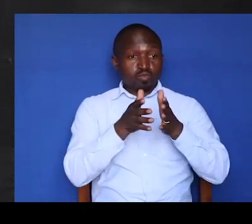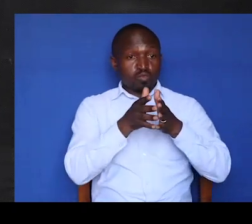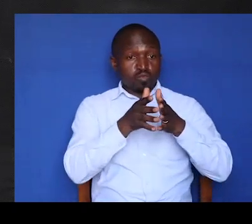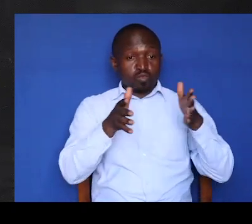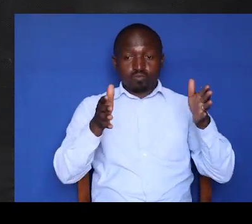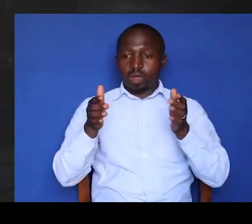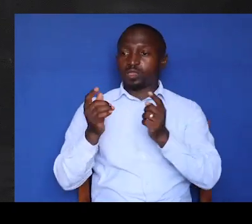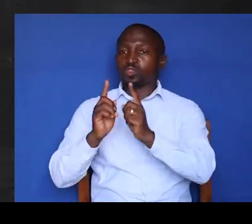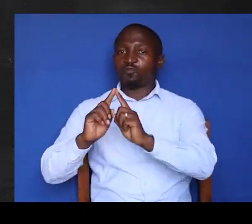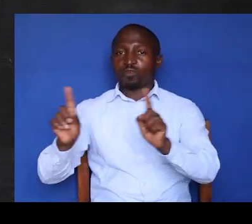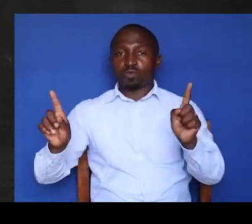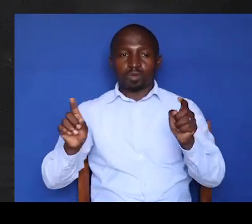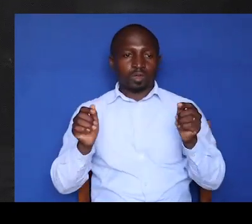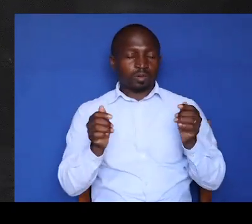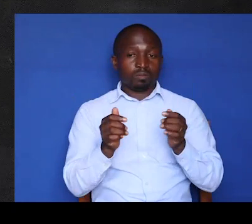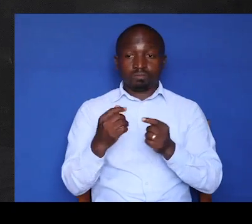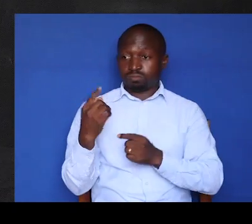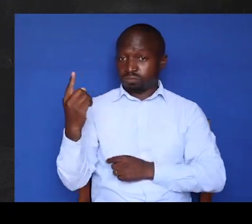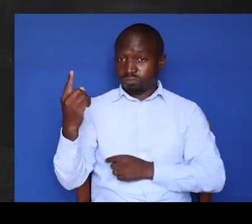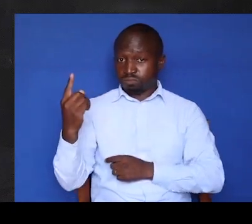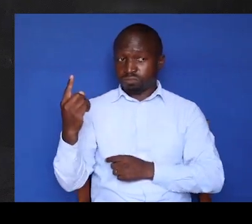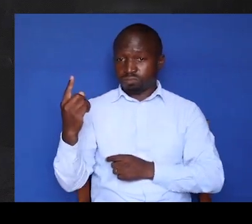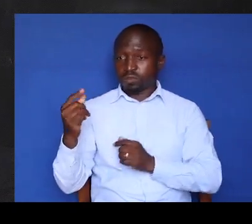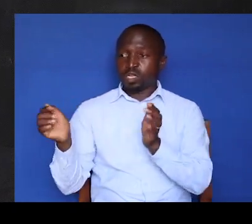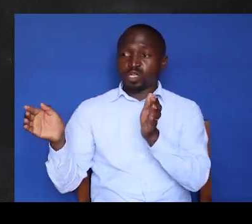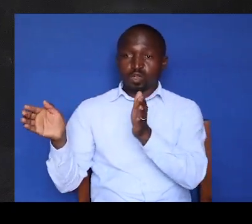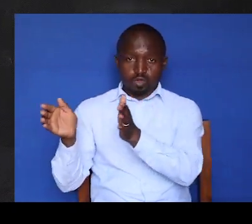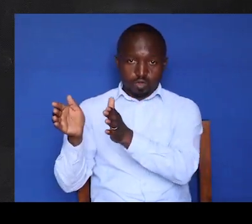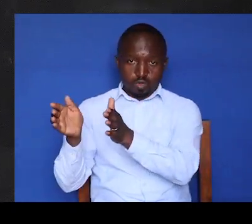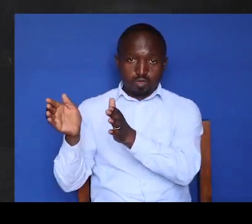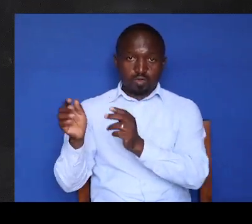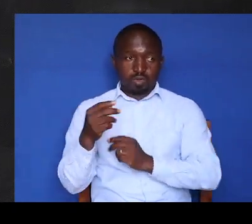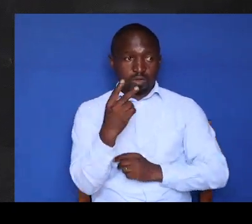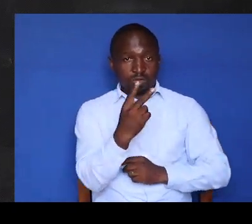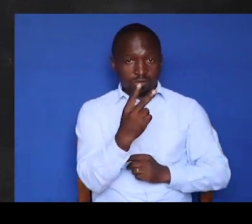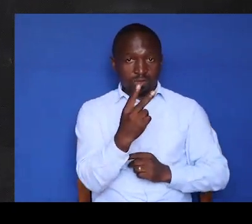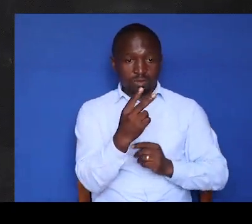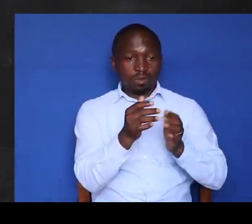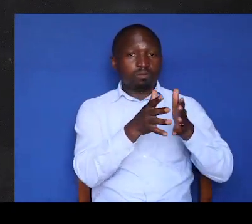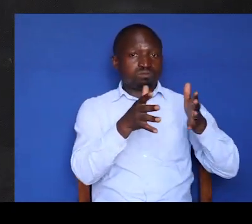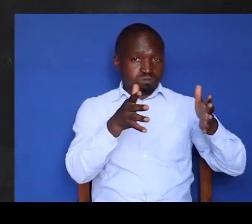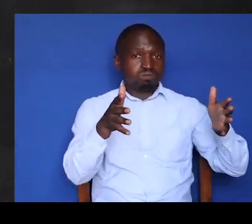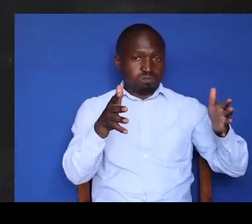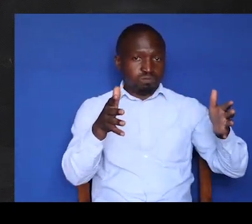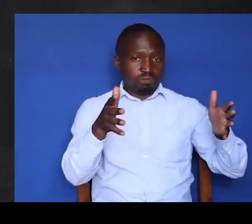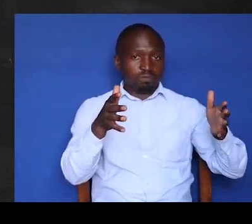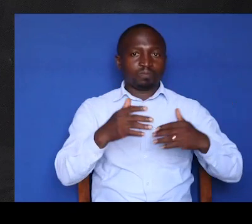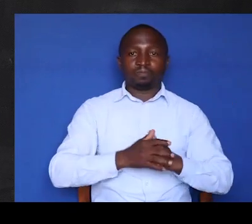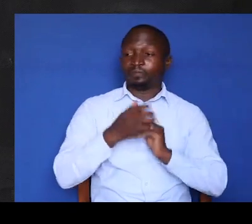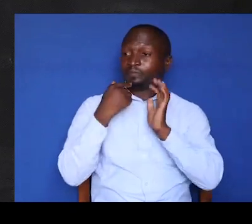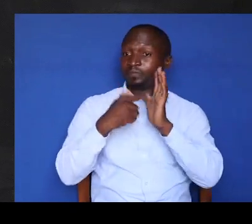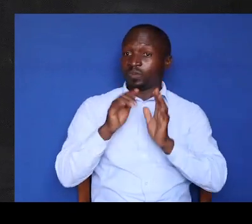size. This catchment area limited, while this large enough. It